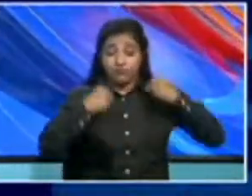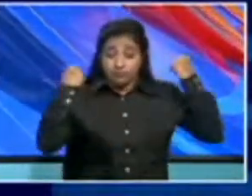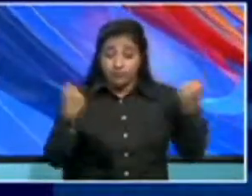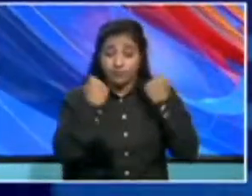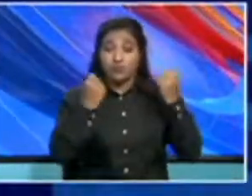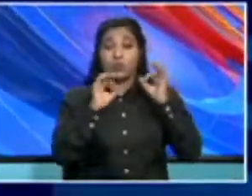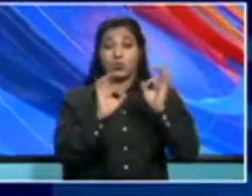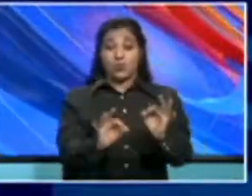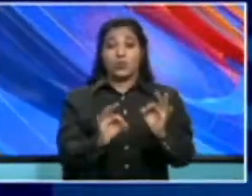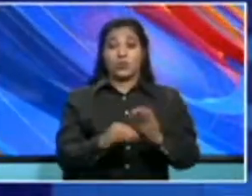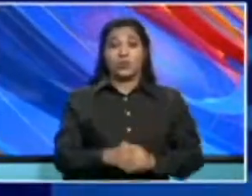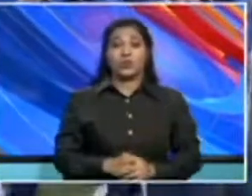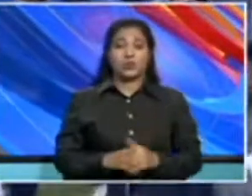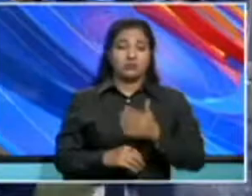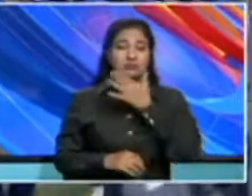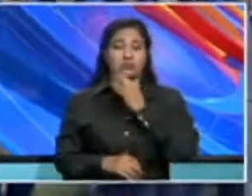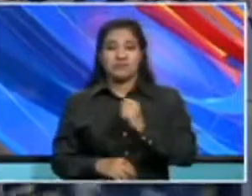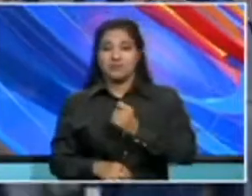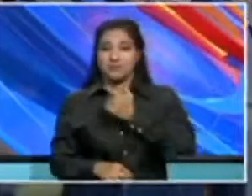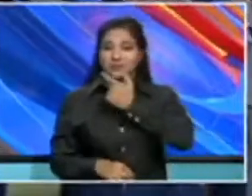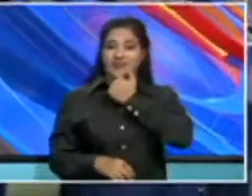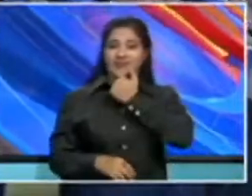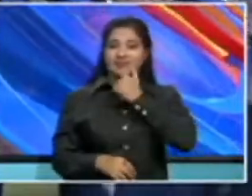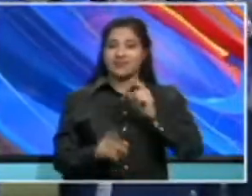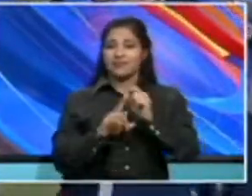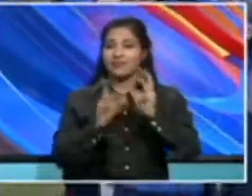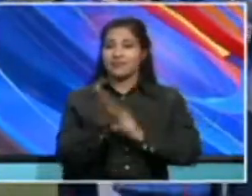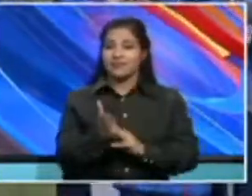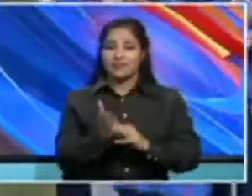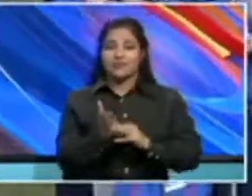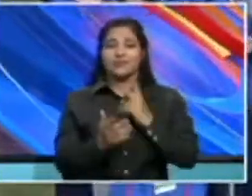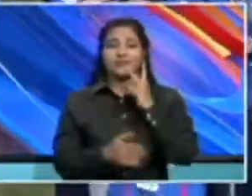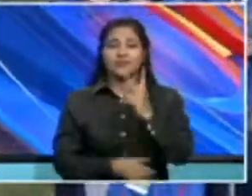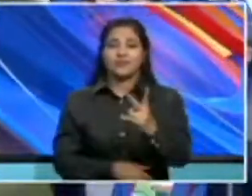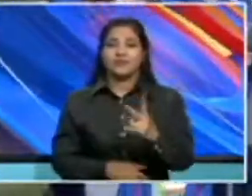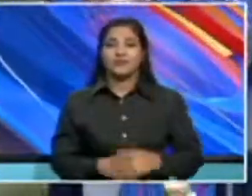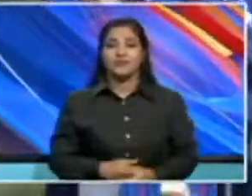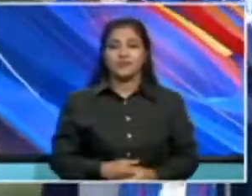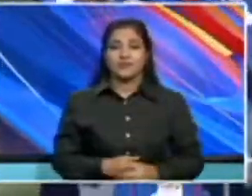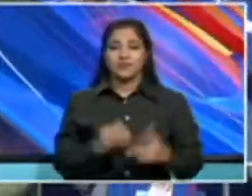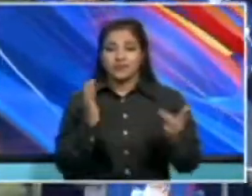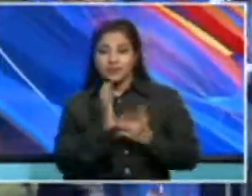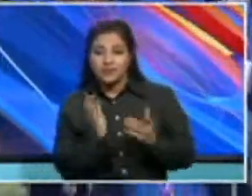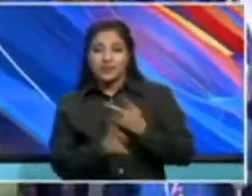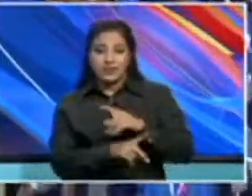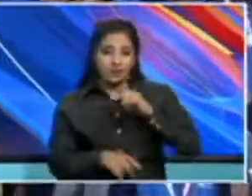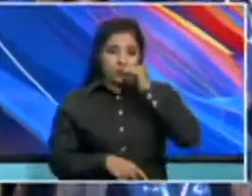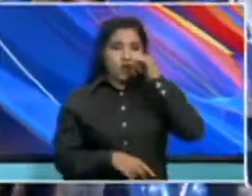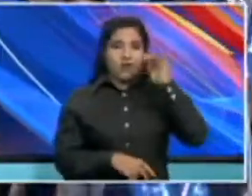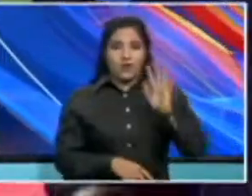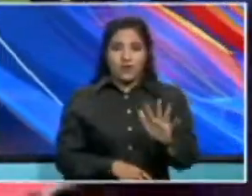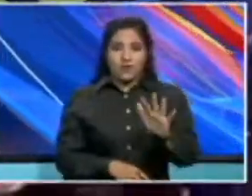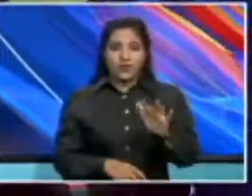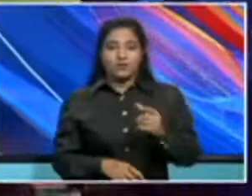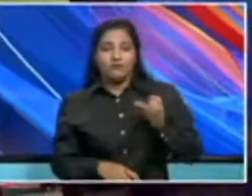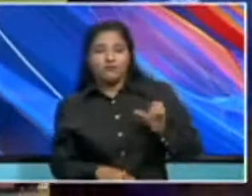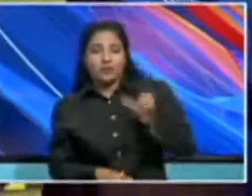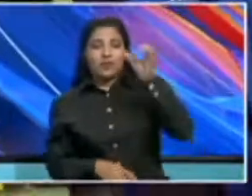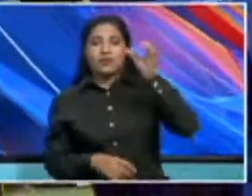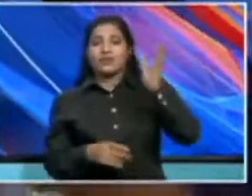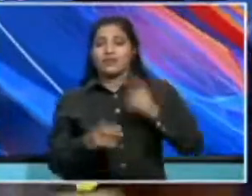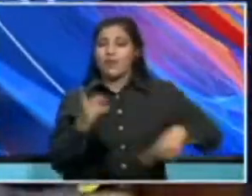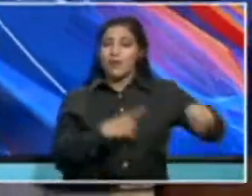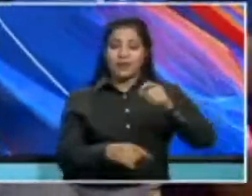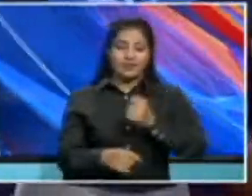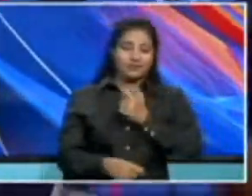got, brings a big smile on the PM's face, and acknowledging the crowd and the cheers,